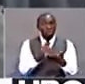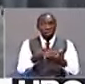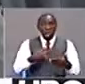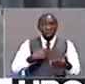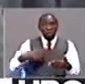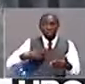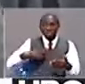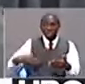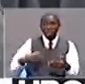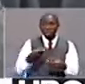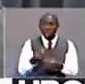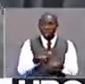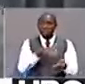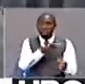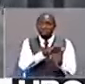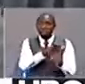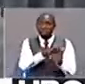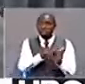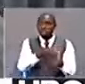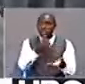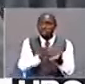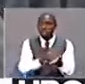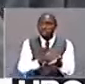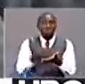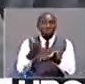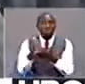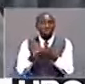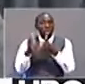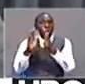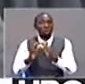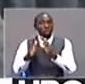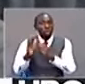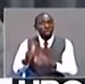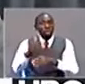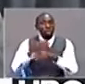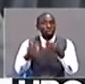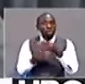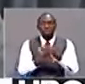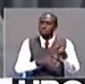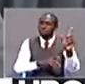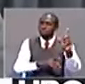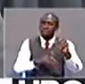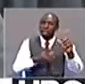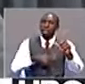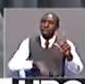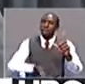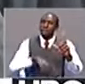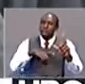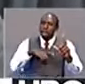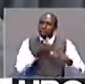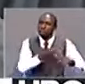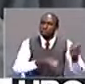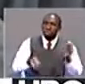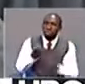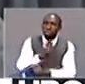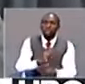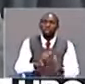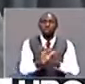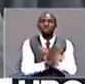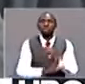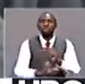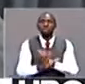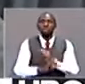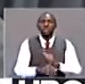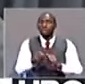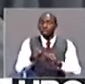will not remember you for the houses you have built, but they will remember you the life you have touched in the community. And that is the most important thing